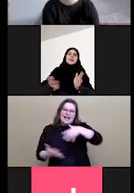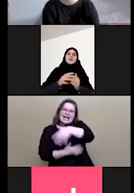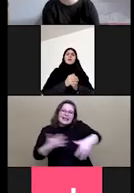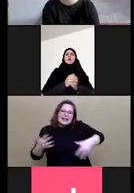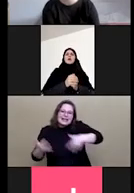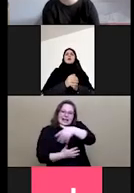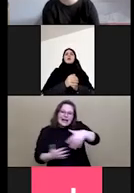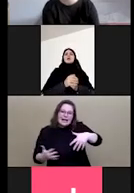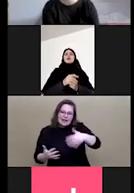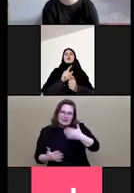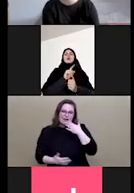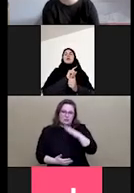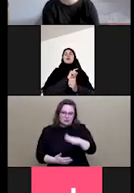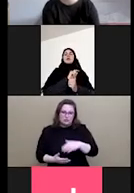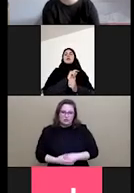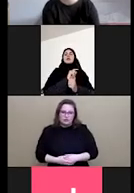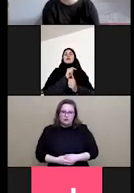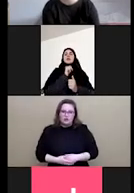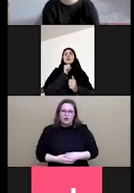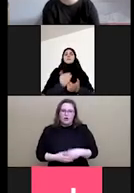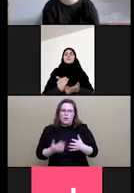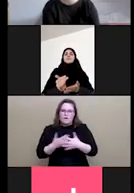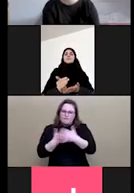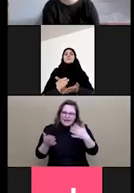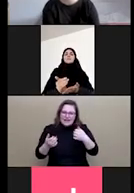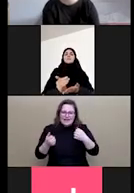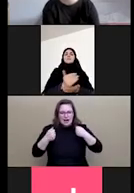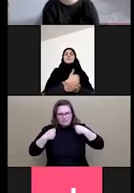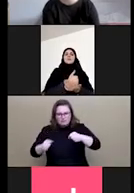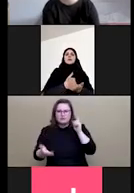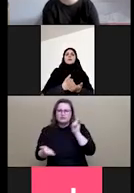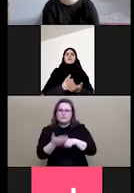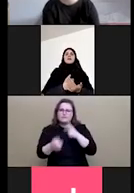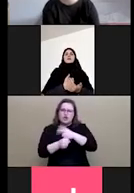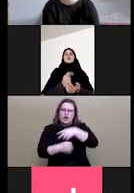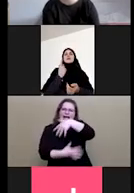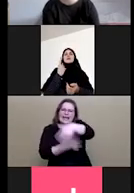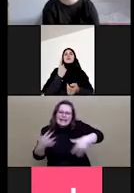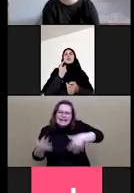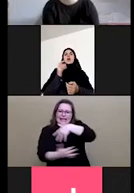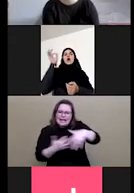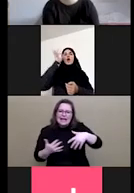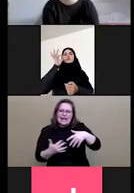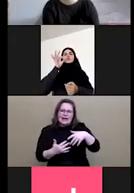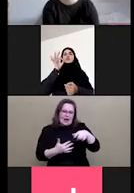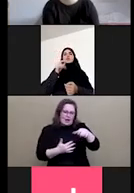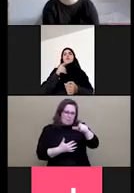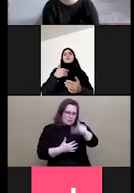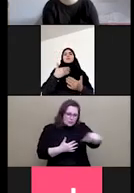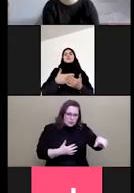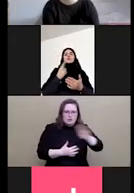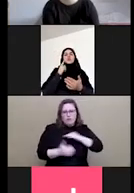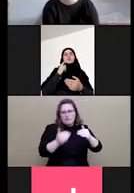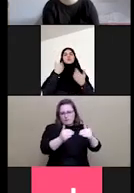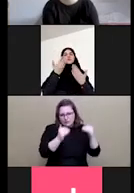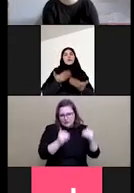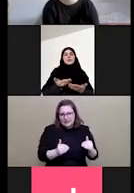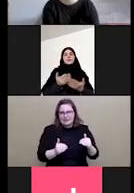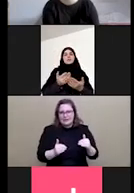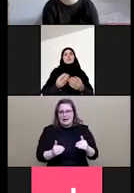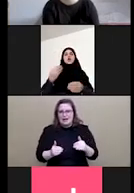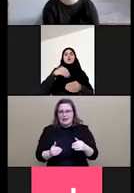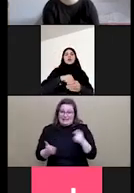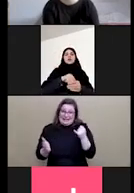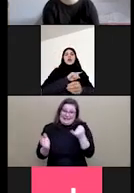Also dedicate further efforts to mainstream inclusion of persons with disabilities in peacebuilding related projects and programs, because